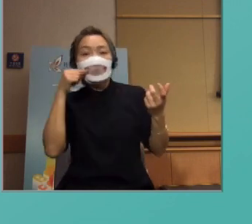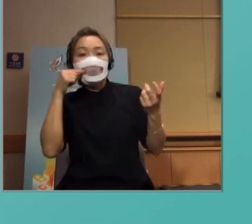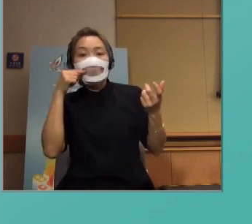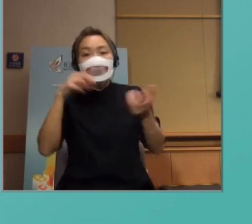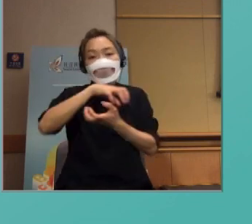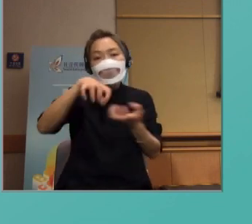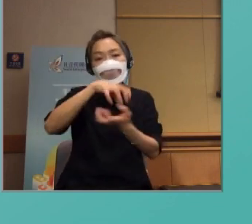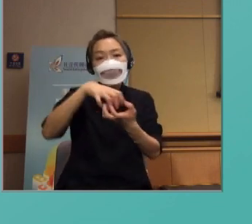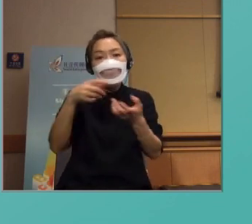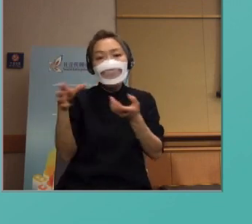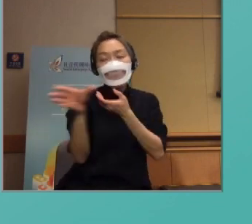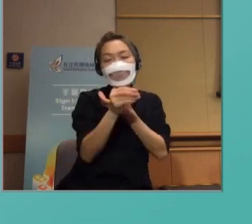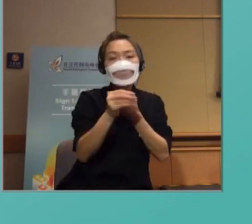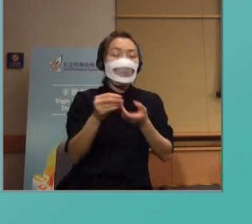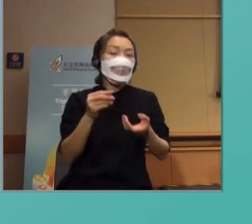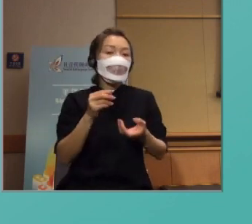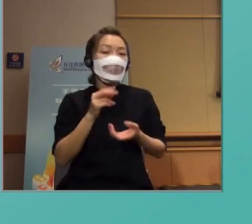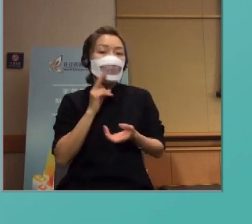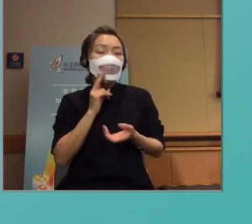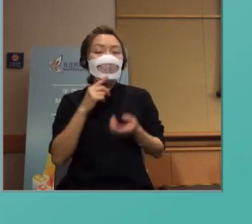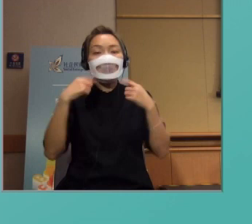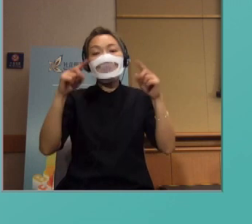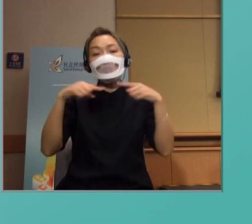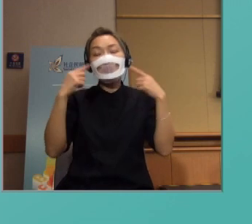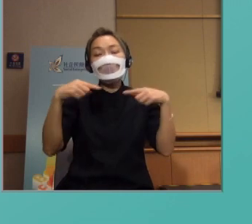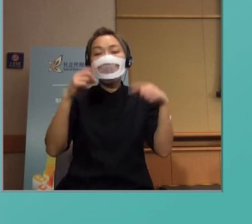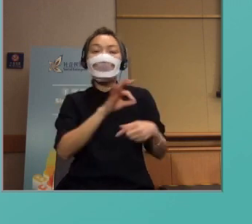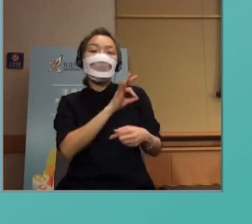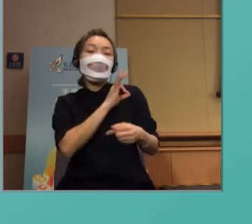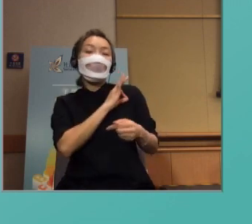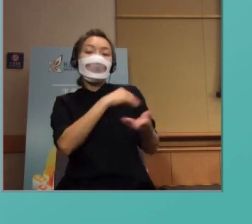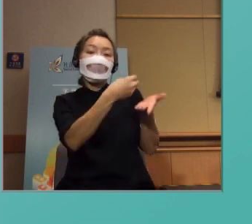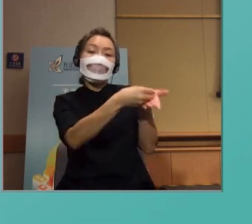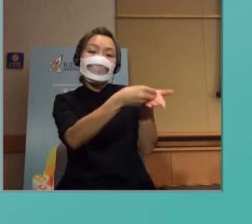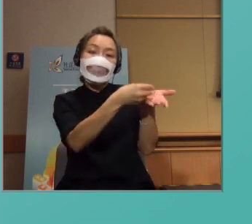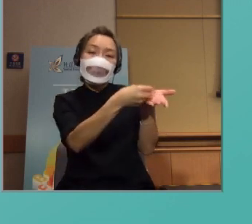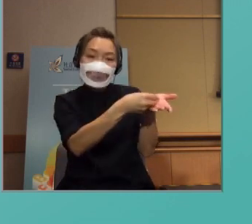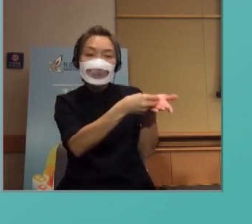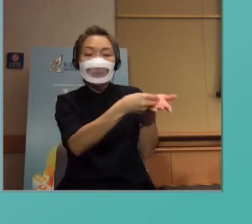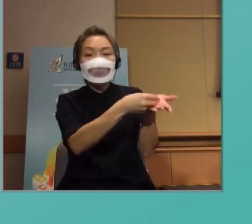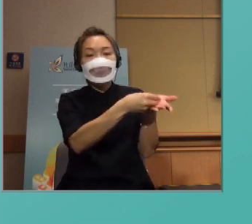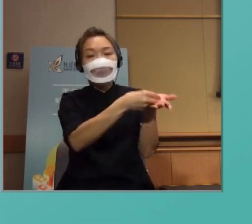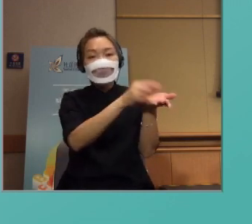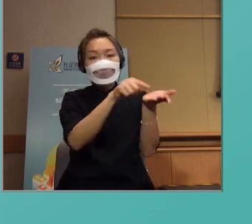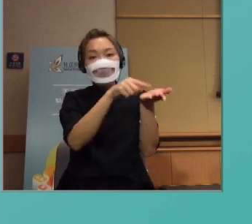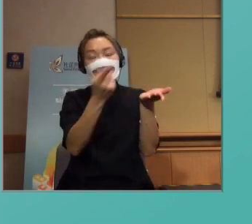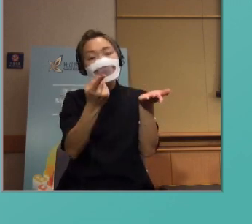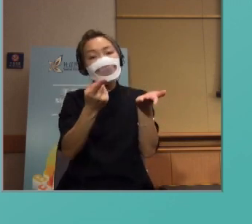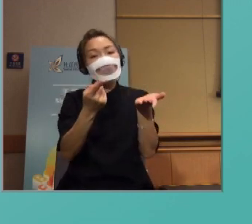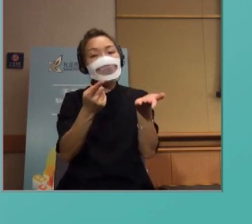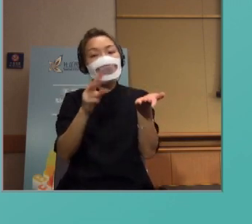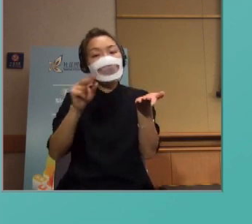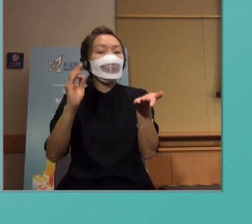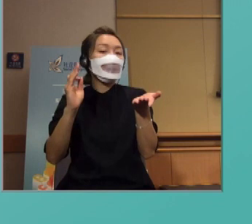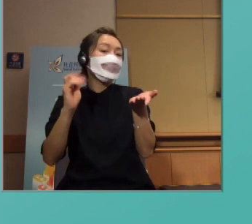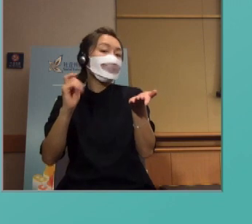buy a music album in the form of NFTs, and books, and etc. And the next layer that is happening right